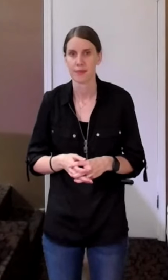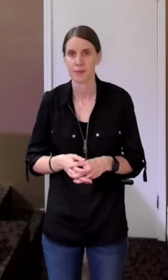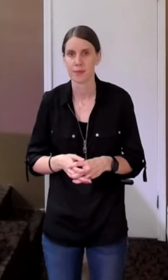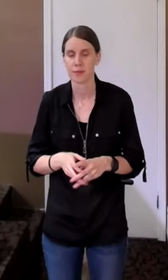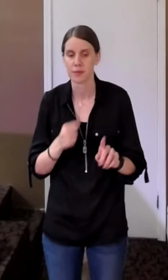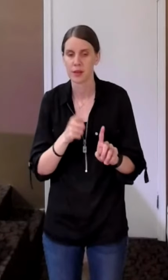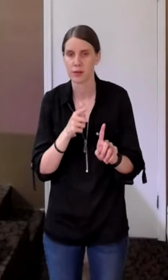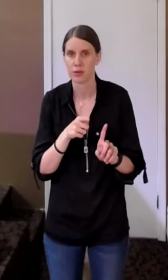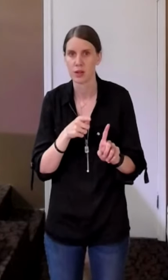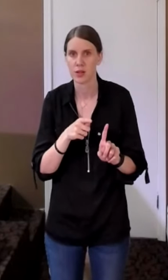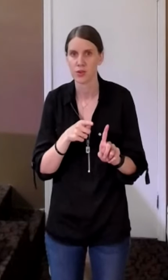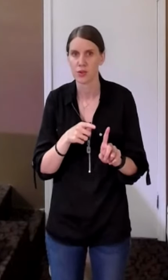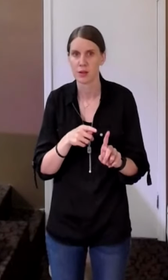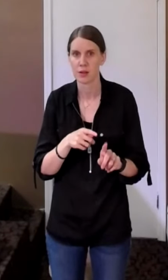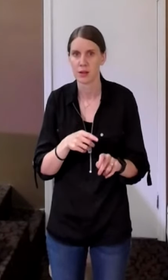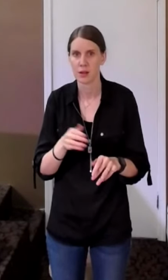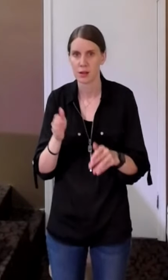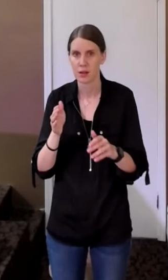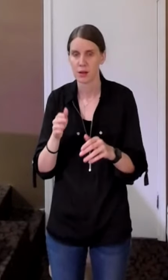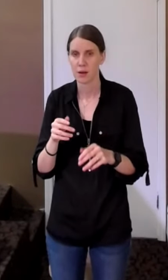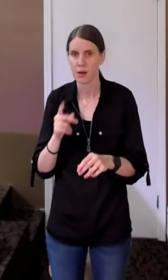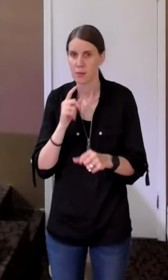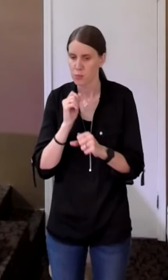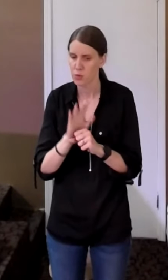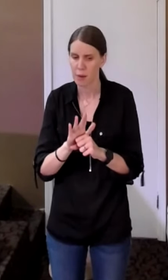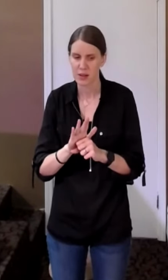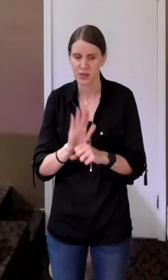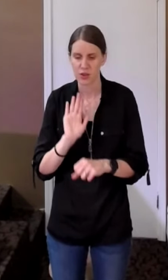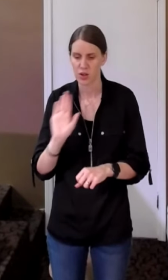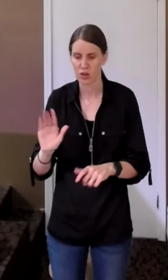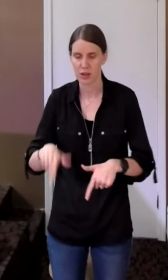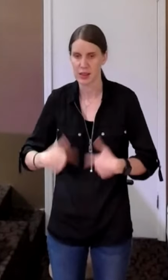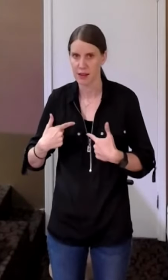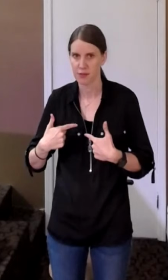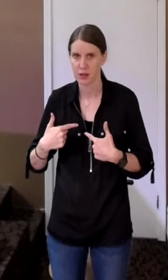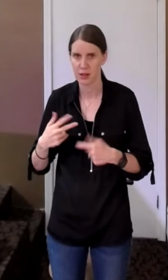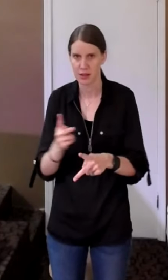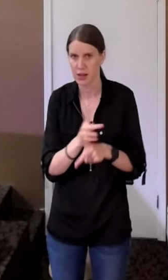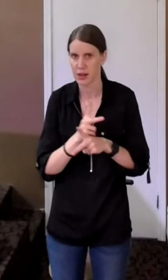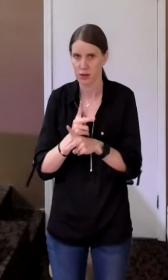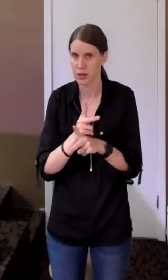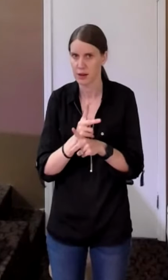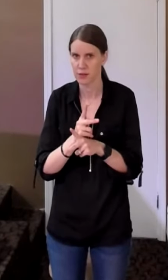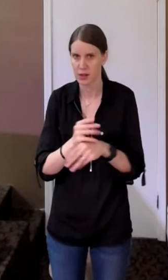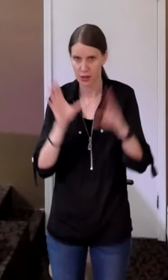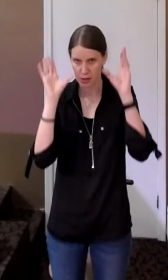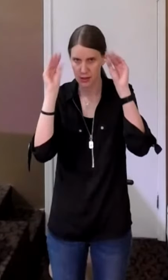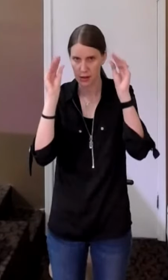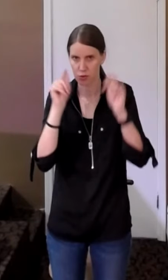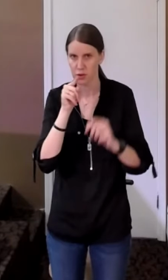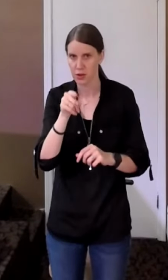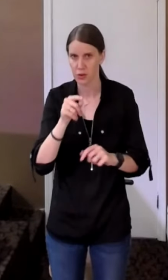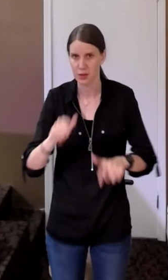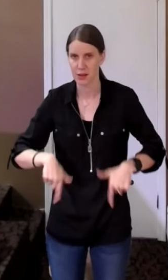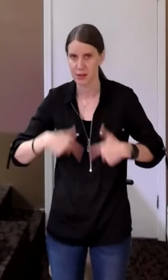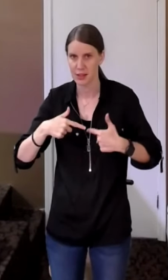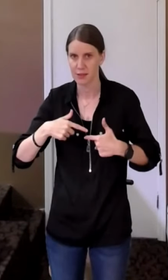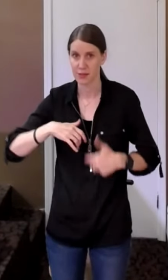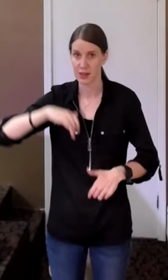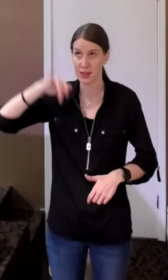She is the one that dedicated most of her life sometimes to caring for and to teaching you to live a